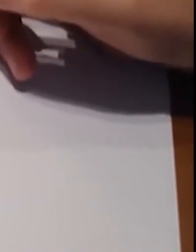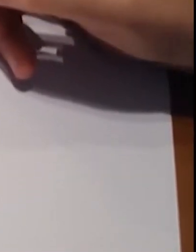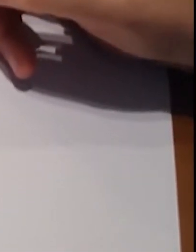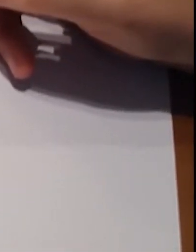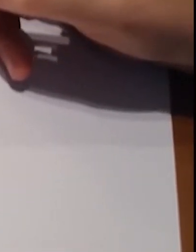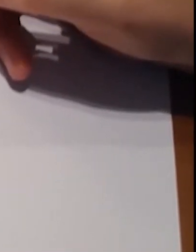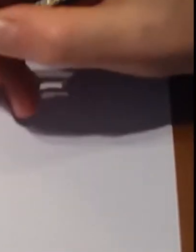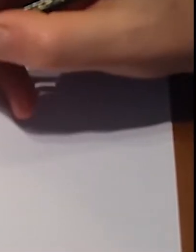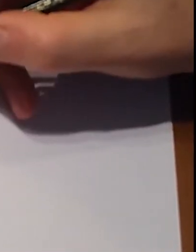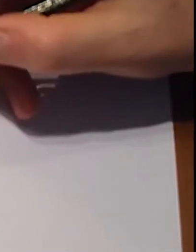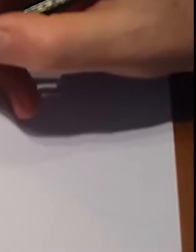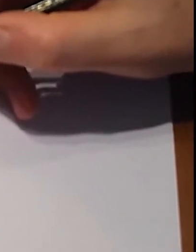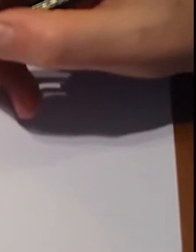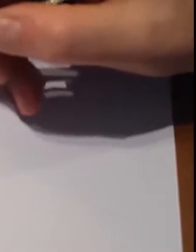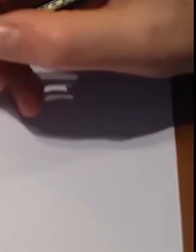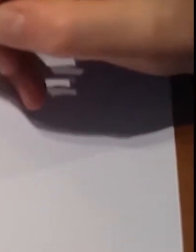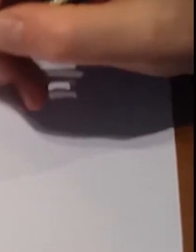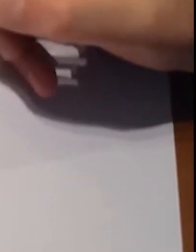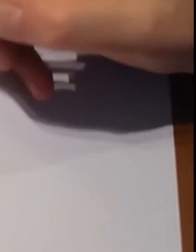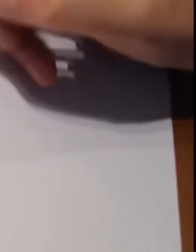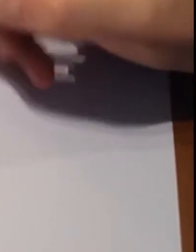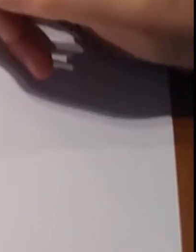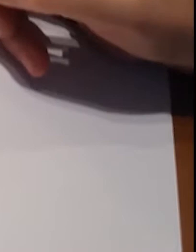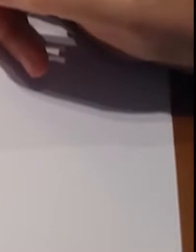It's got some steps at the bottom.